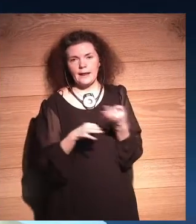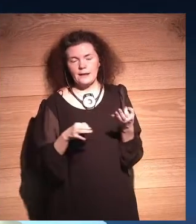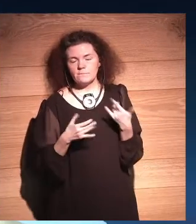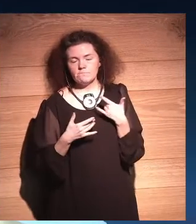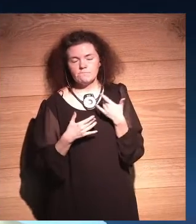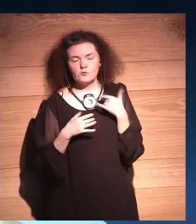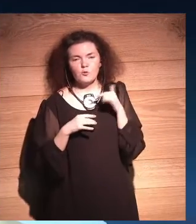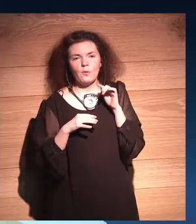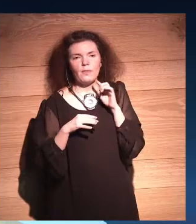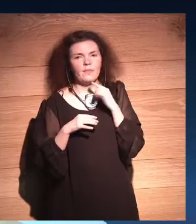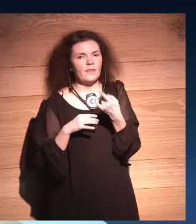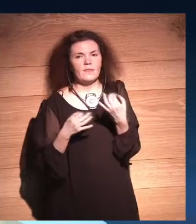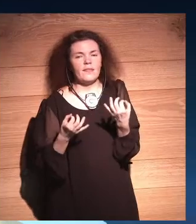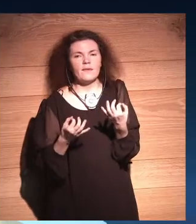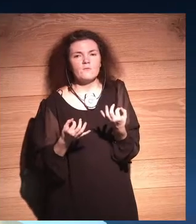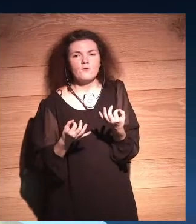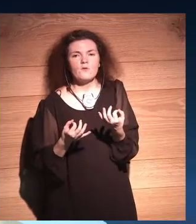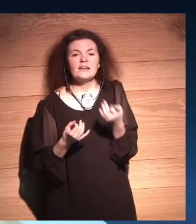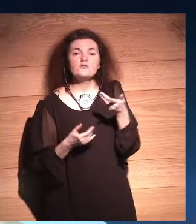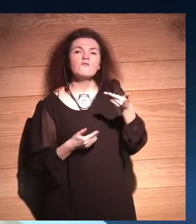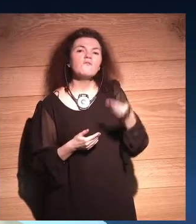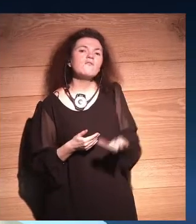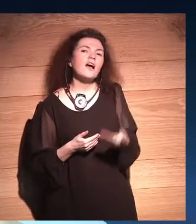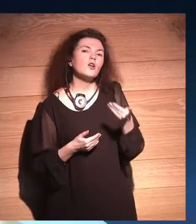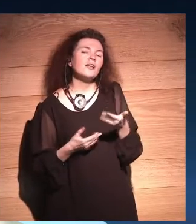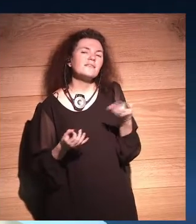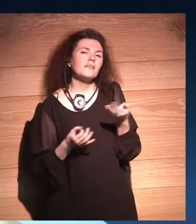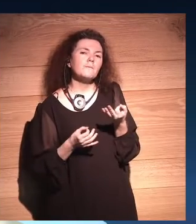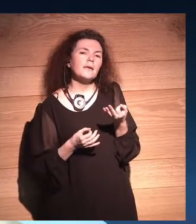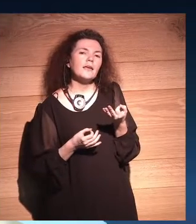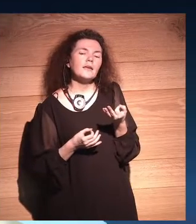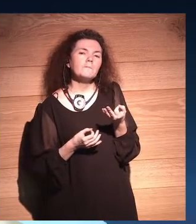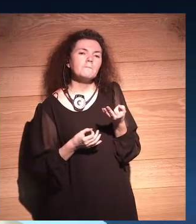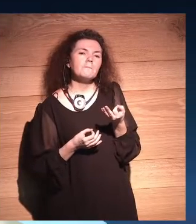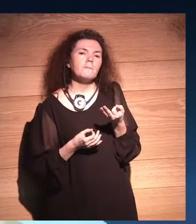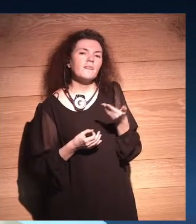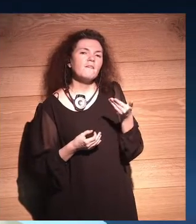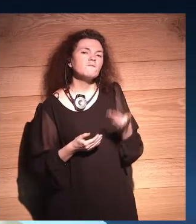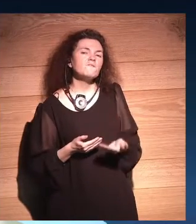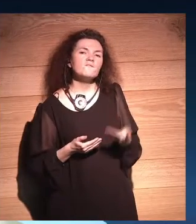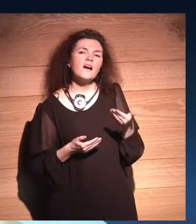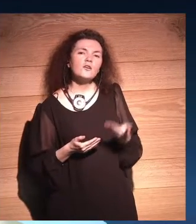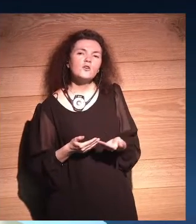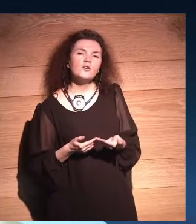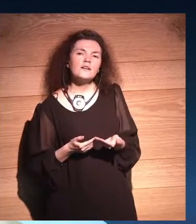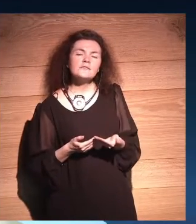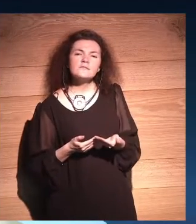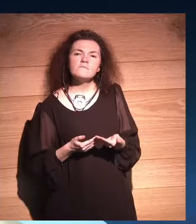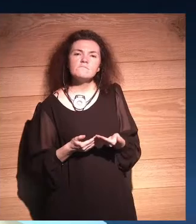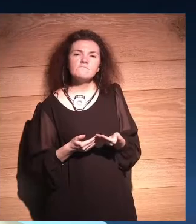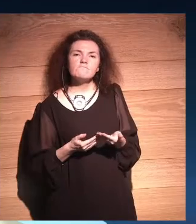people's values as well as their expertise, since politics is a combination of both. I need facts and data